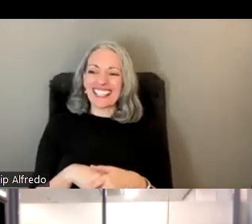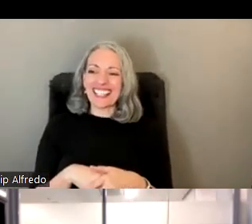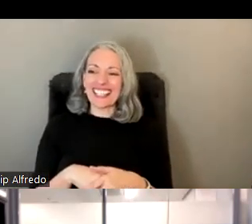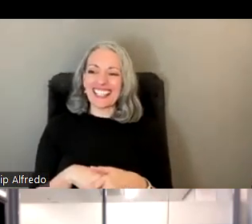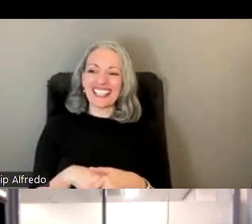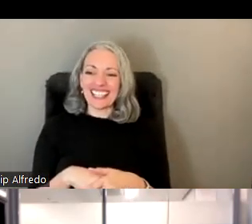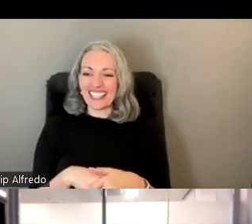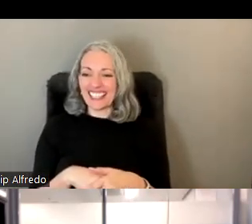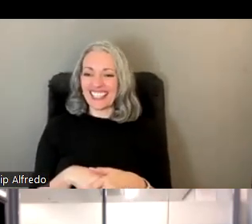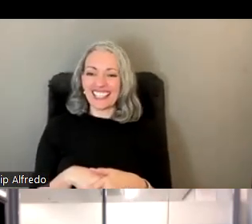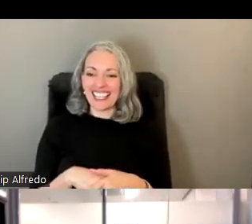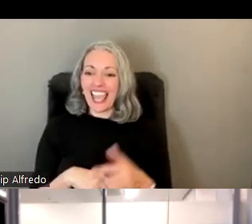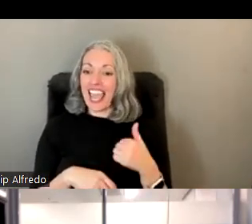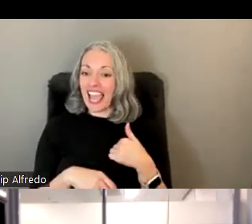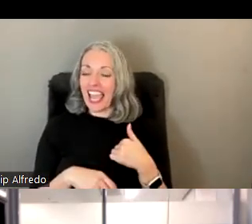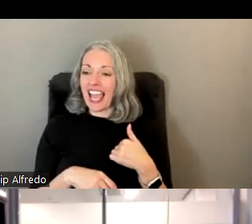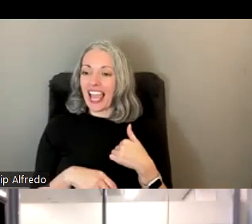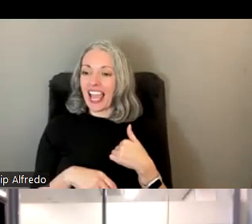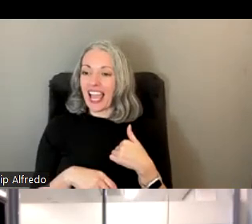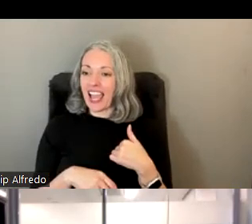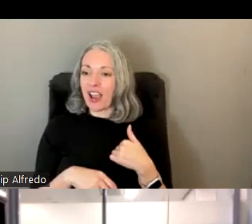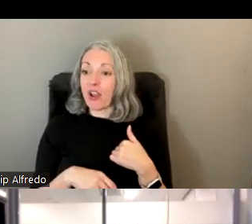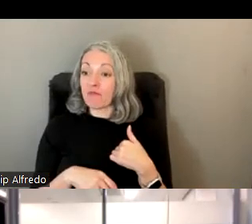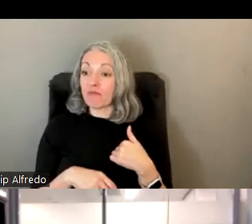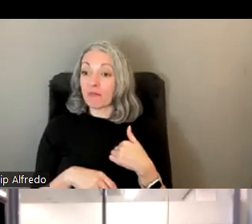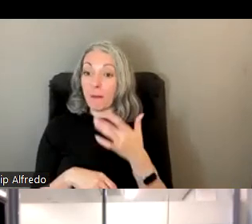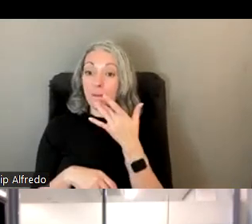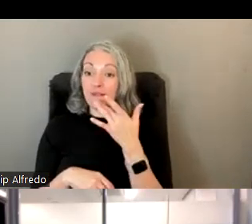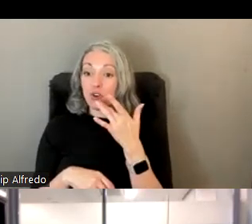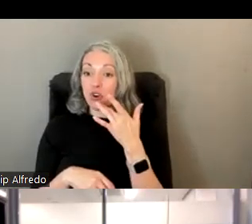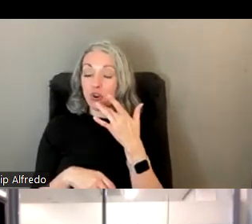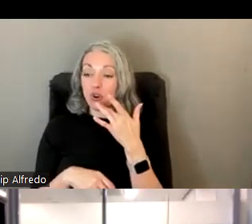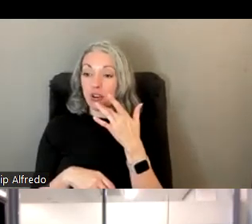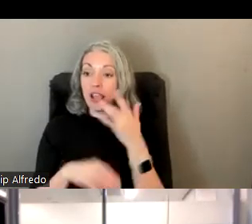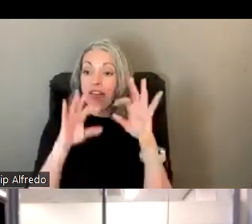so I was very much in favor of the